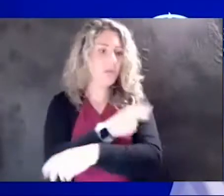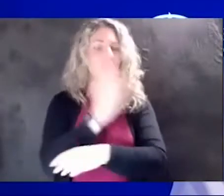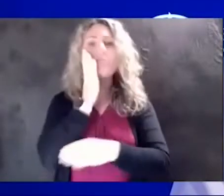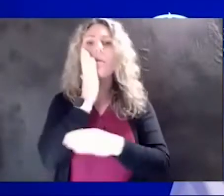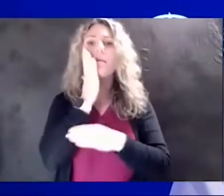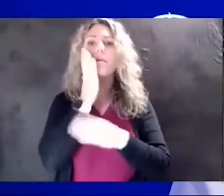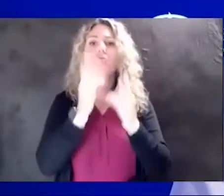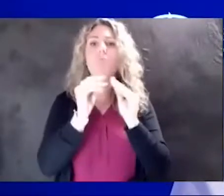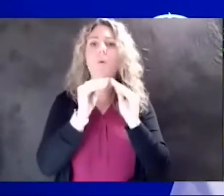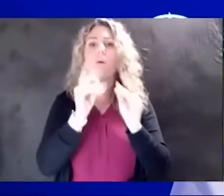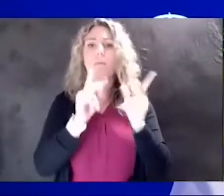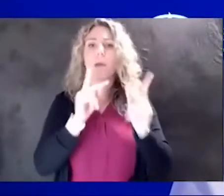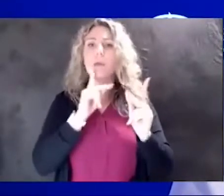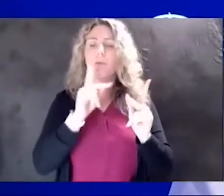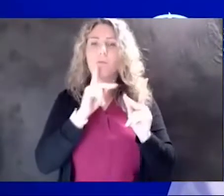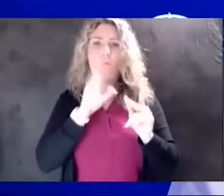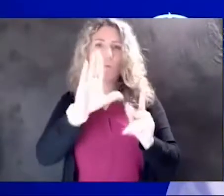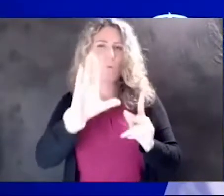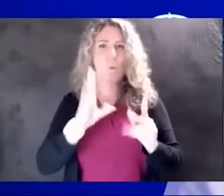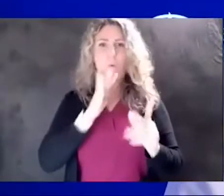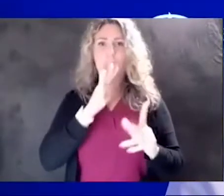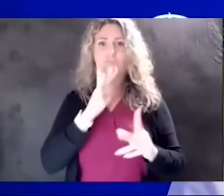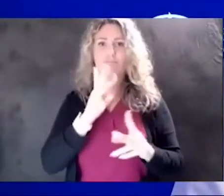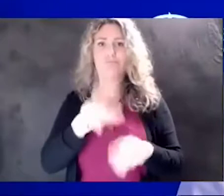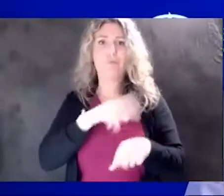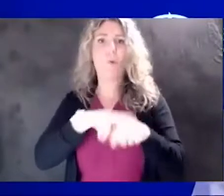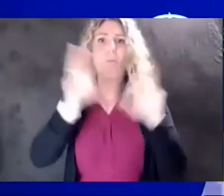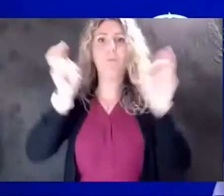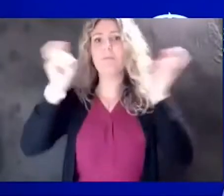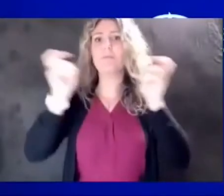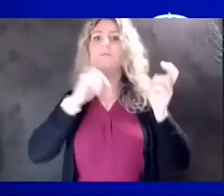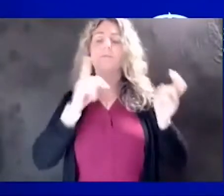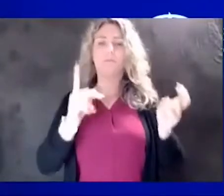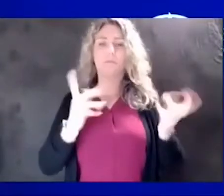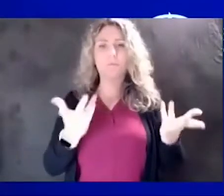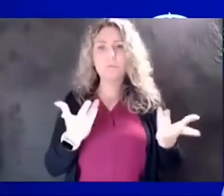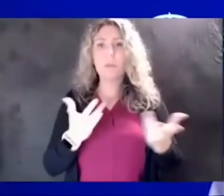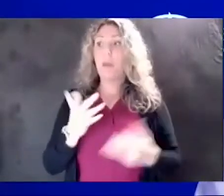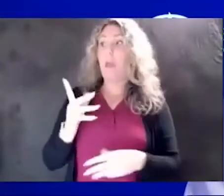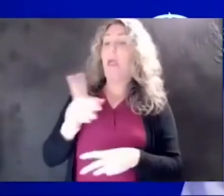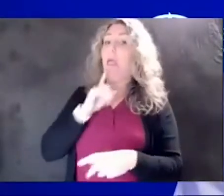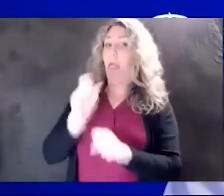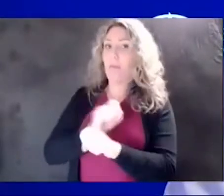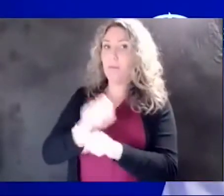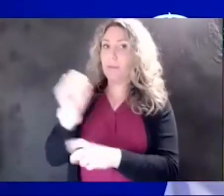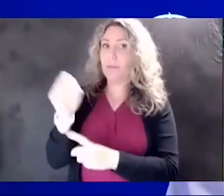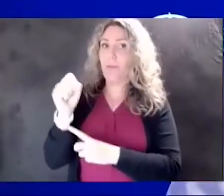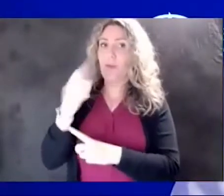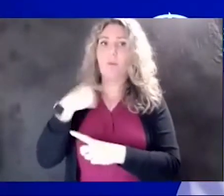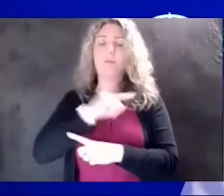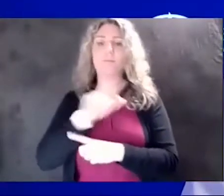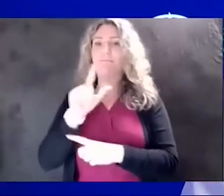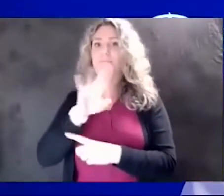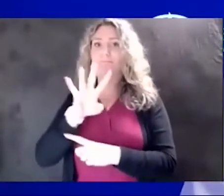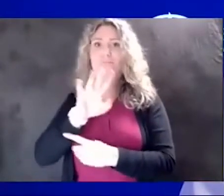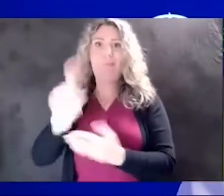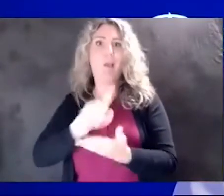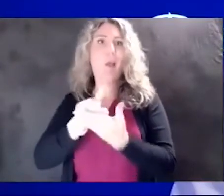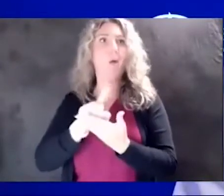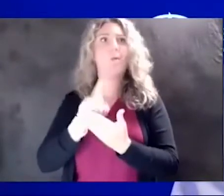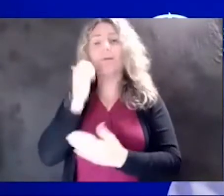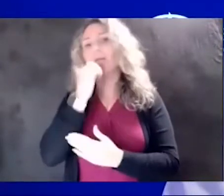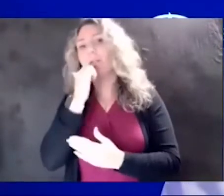for usual issues. Yeah, it absolutely does. You know, we are constantly 24 hours a day monitoring our hospital